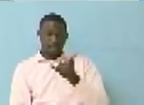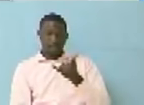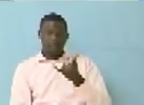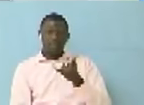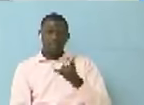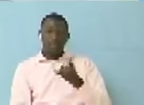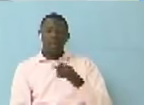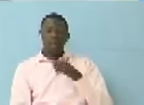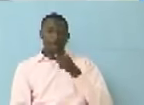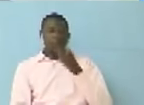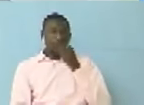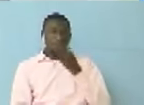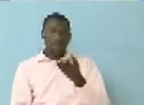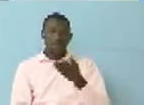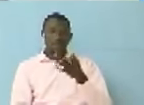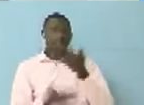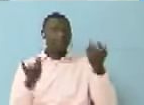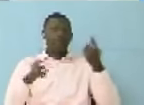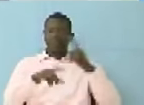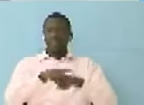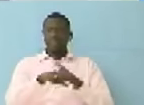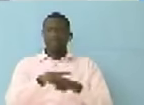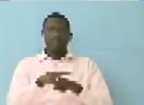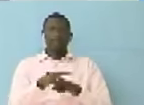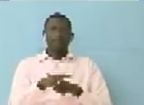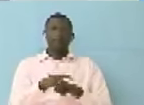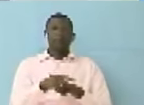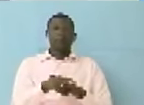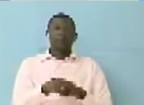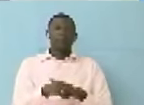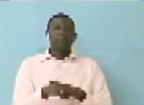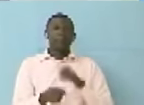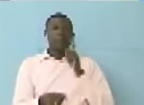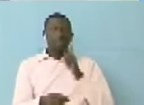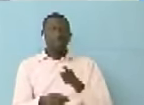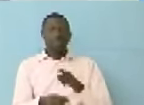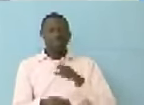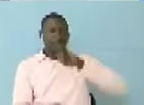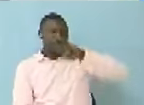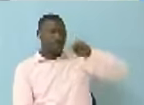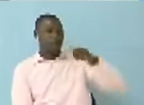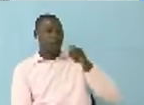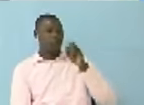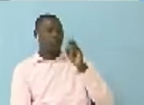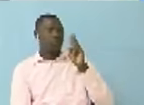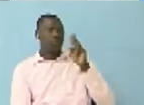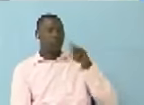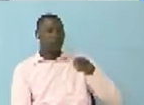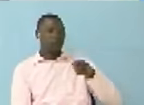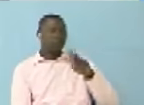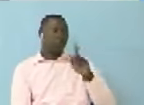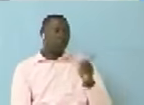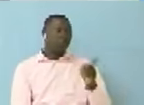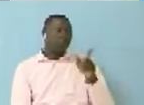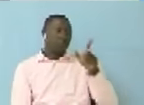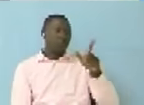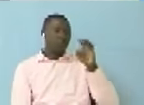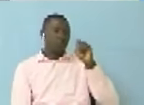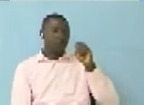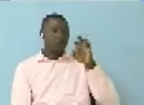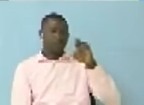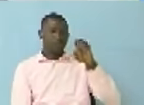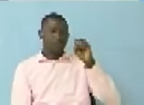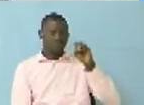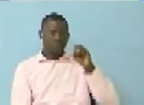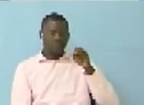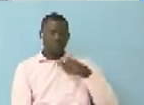court, as you have said many times, that the junglers were under the authority of the President. Ko jungulal wobe President